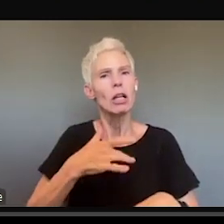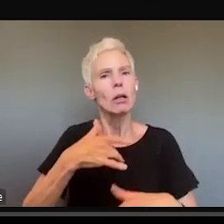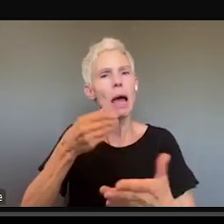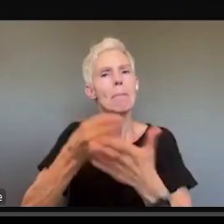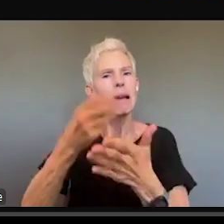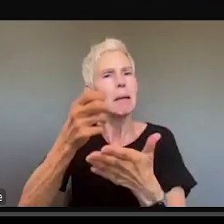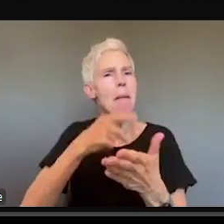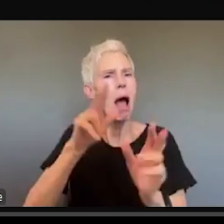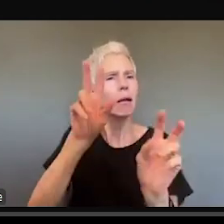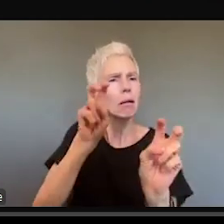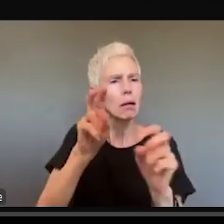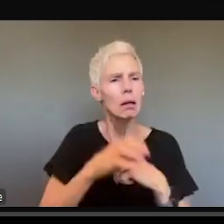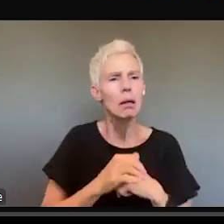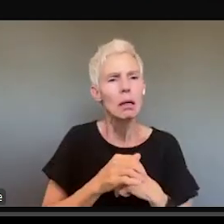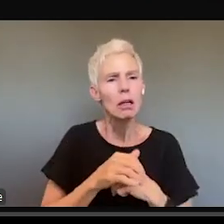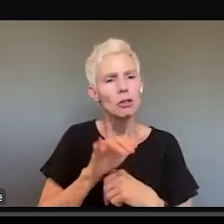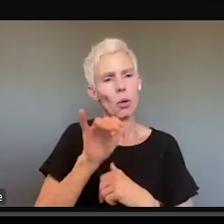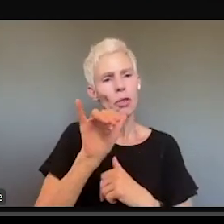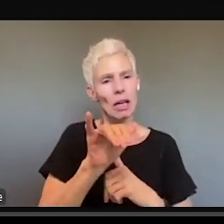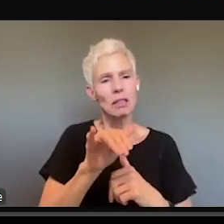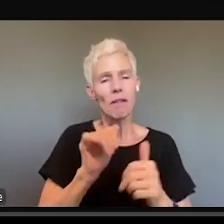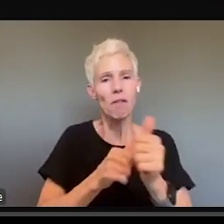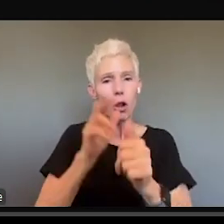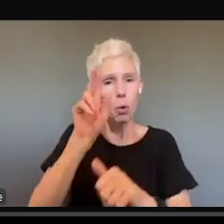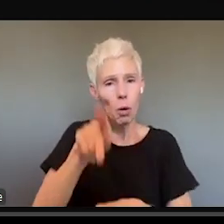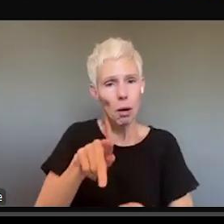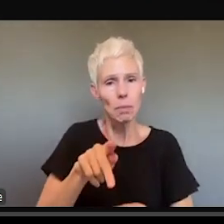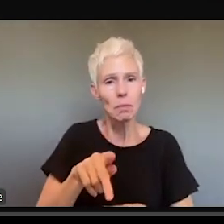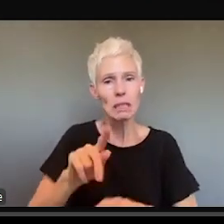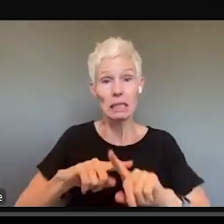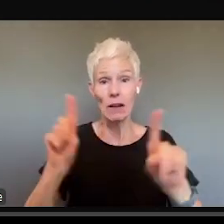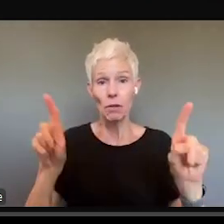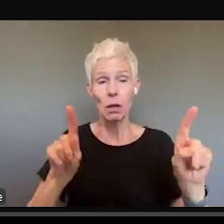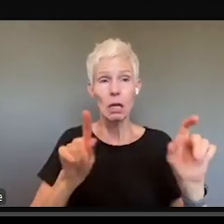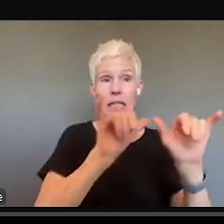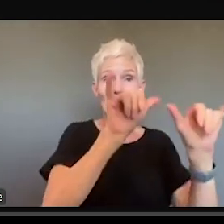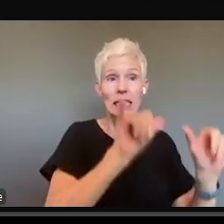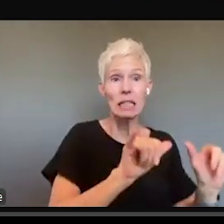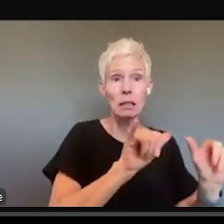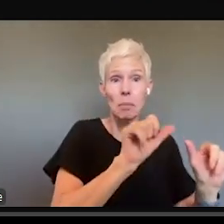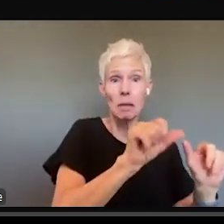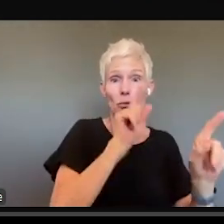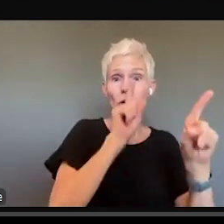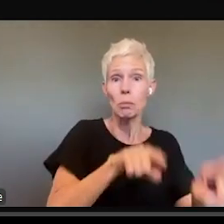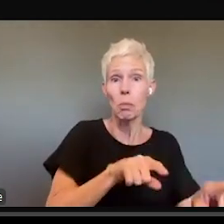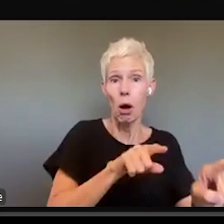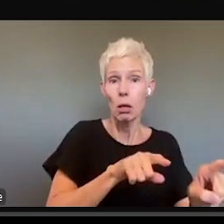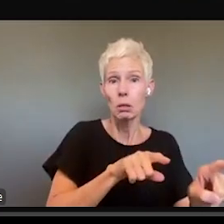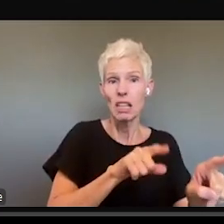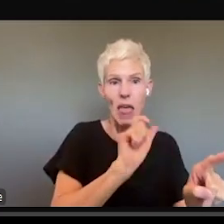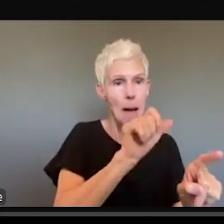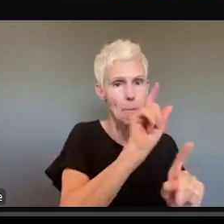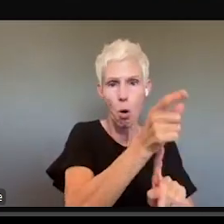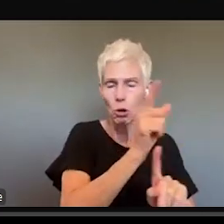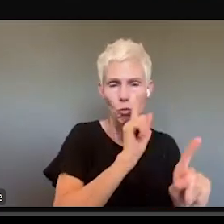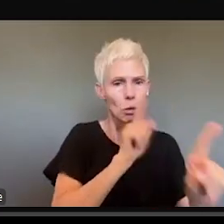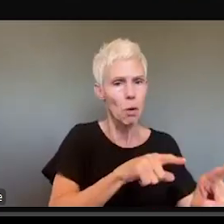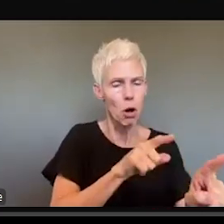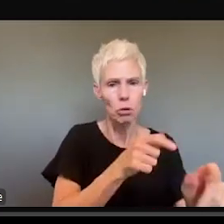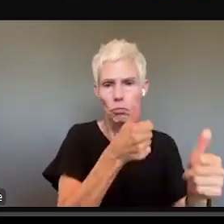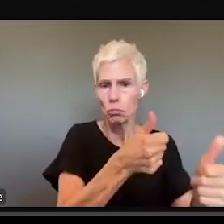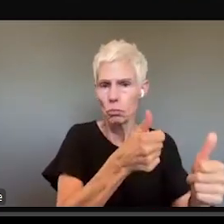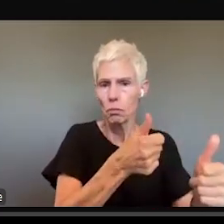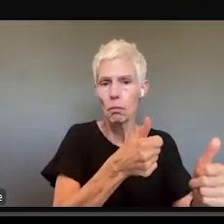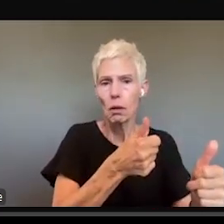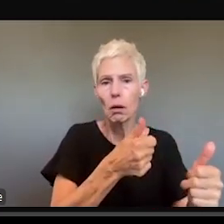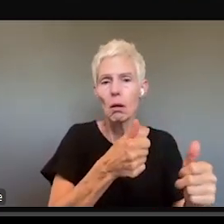specialist-led follow-up makes the difference between a system that not only responds in the moment,